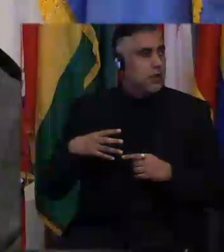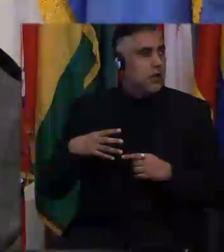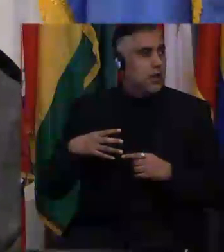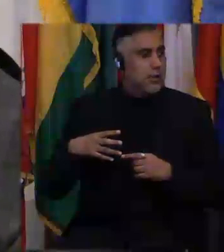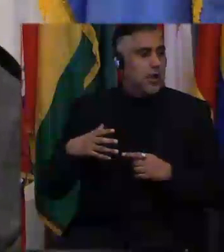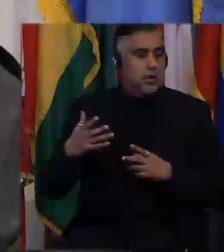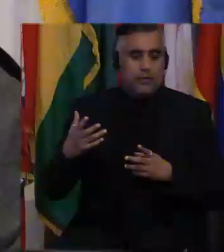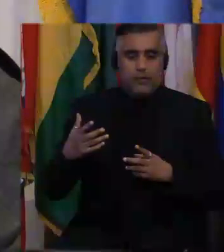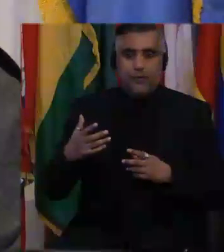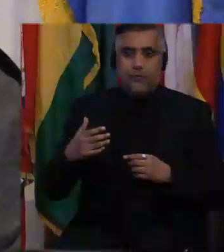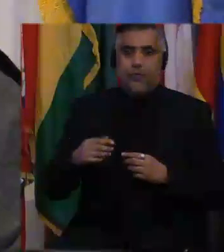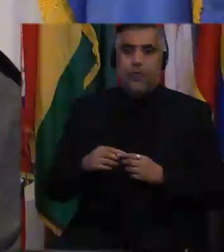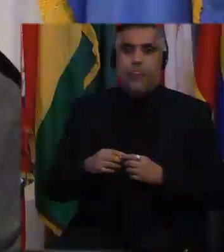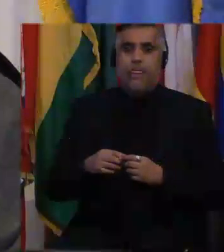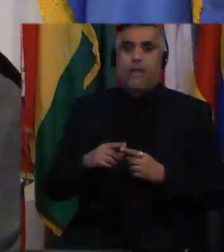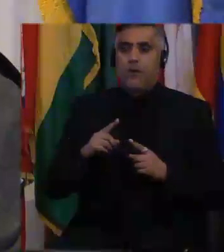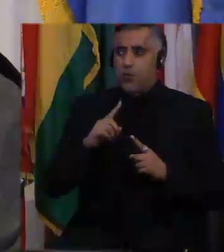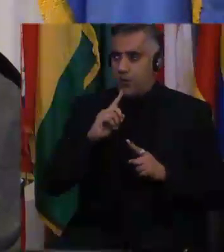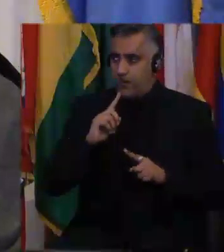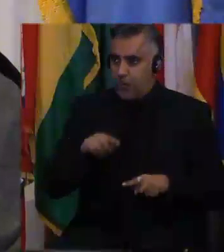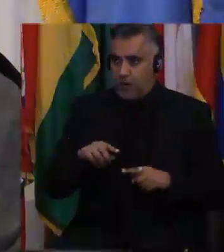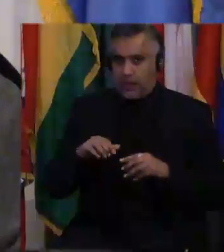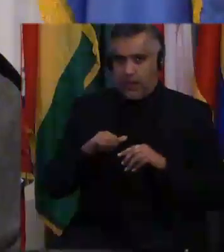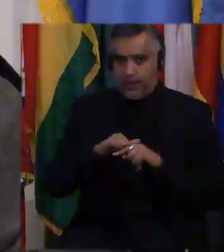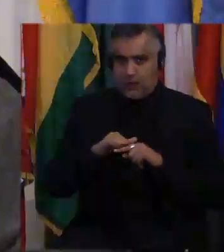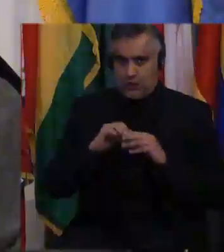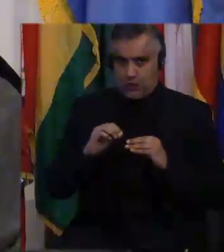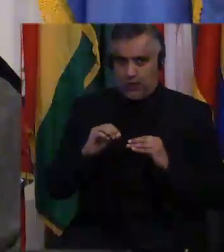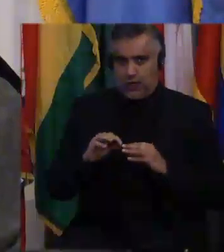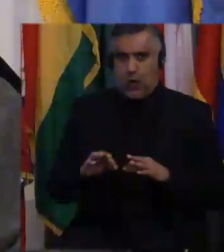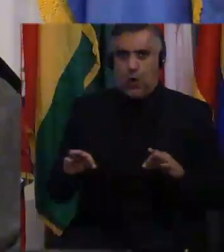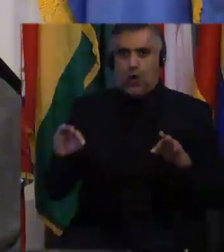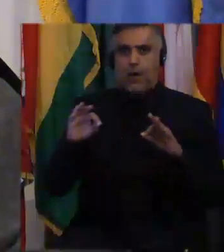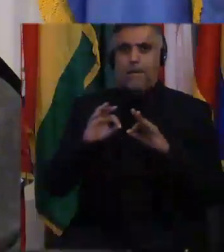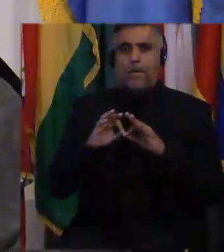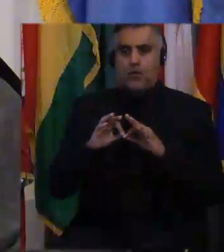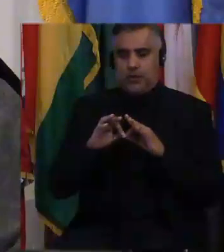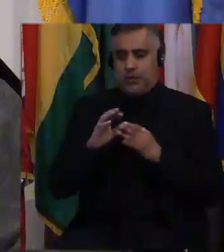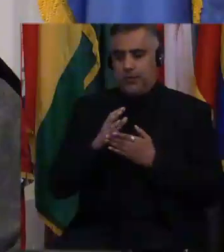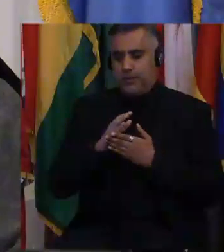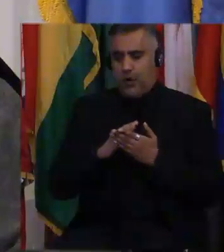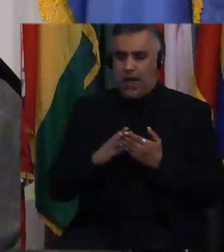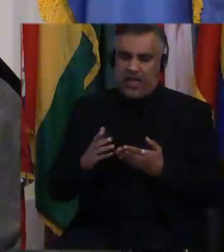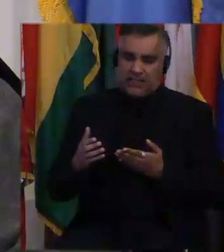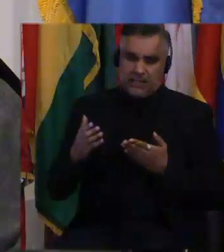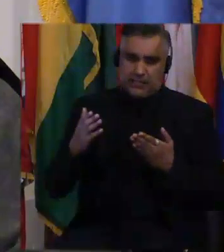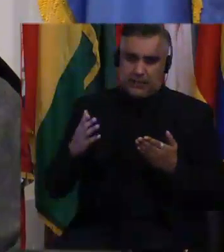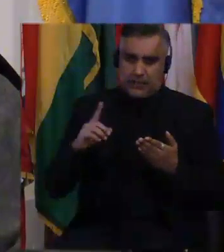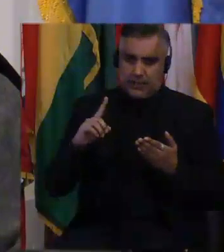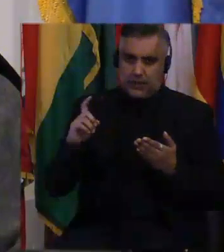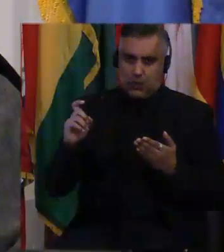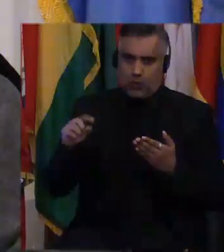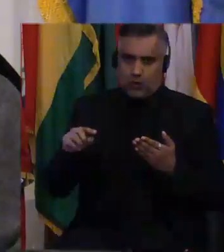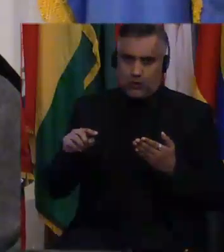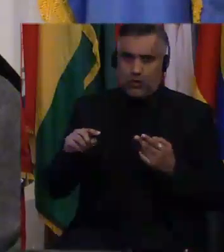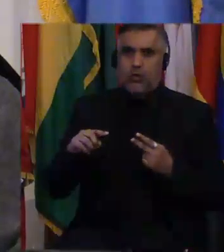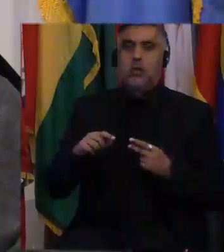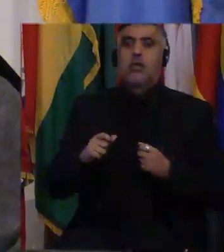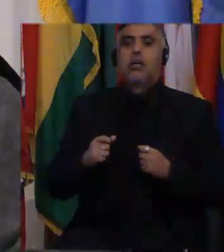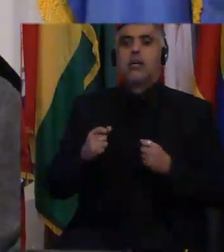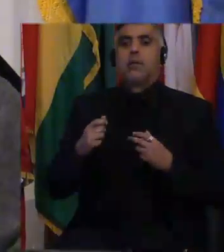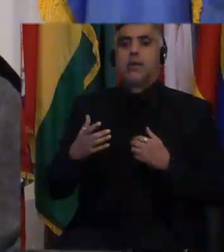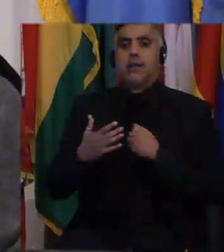training, obviously, reporting and training are very important, as was suggested in the question. And in